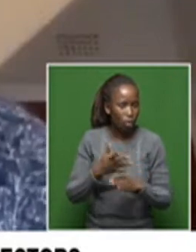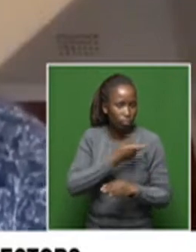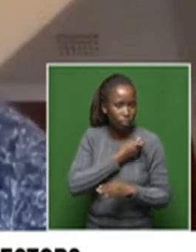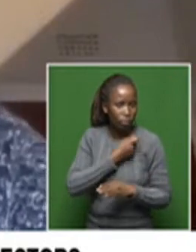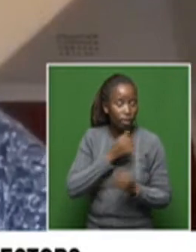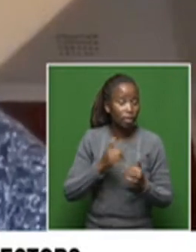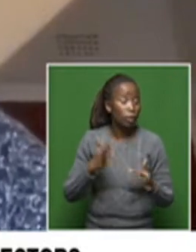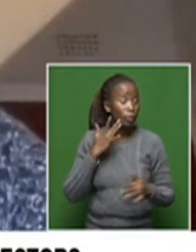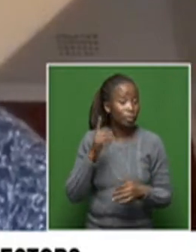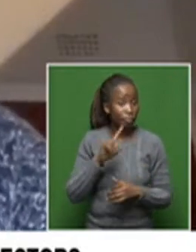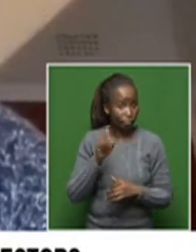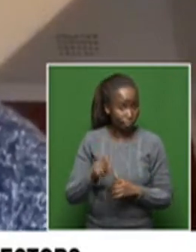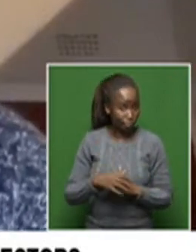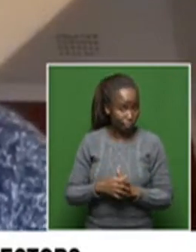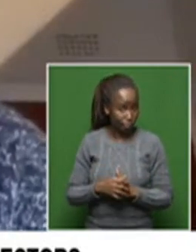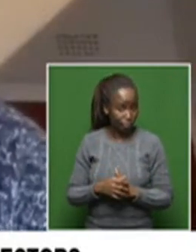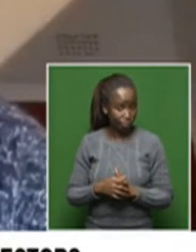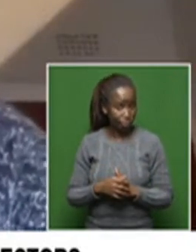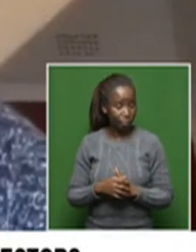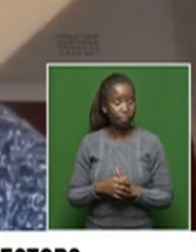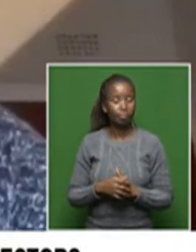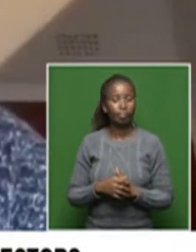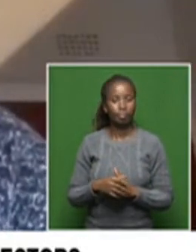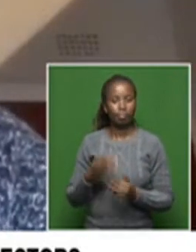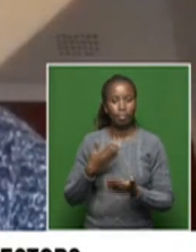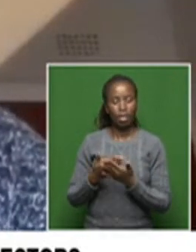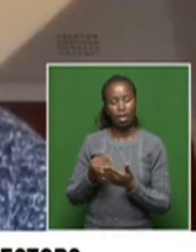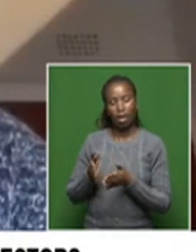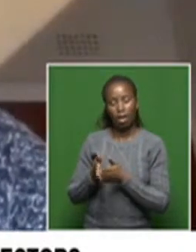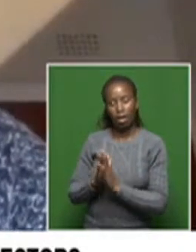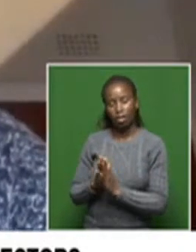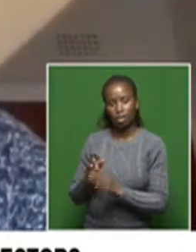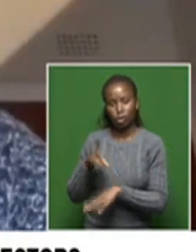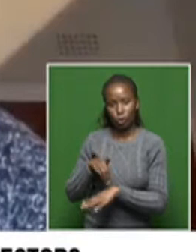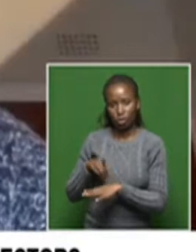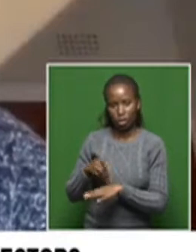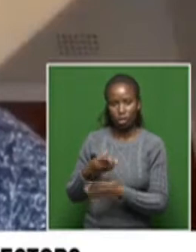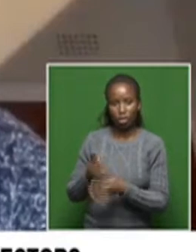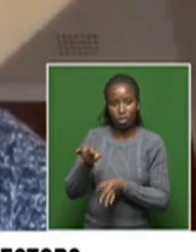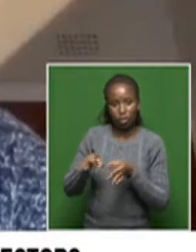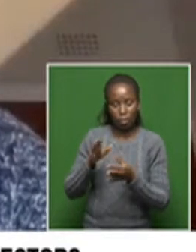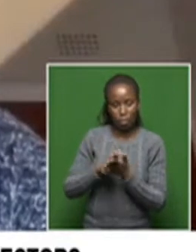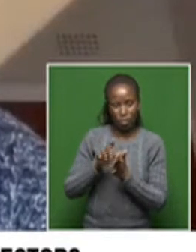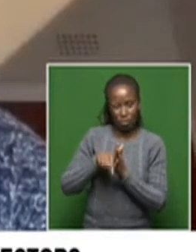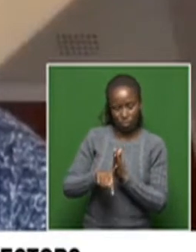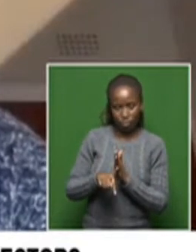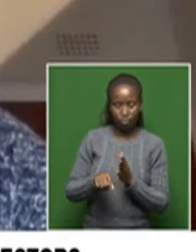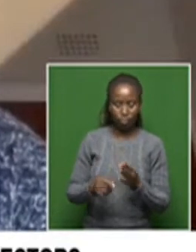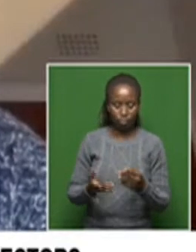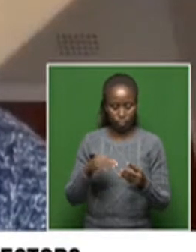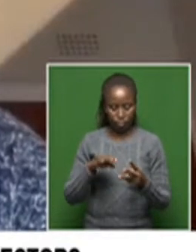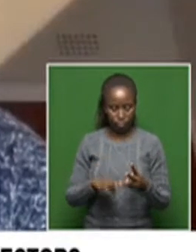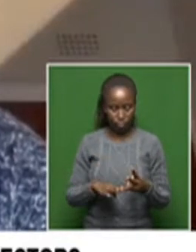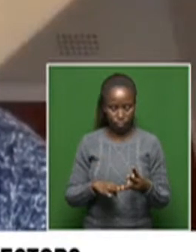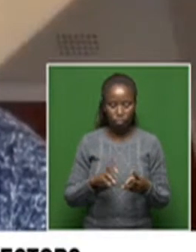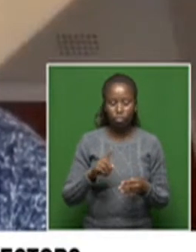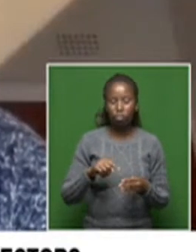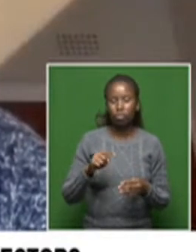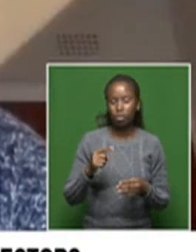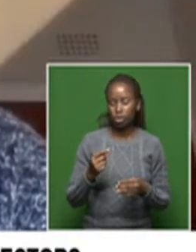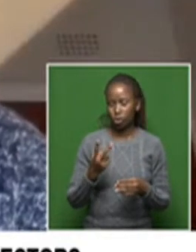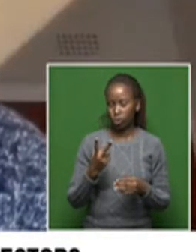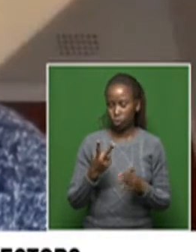And Minister is welcome to ask Dr. Breaker-Sasami to maybe go into that. Then in the next 2 weeks, there are